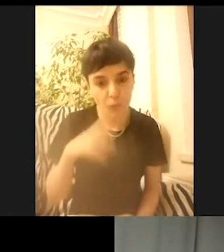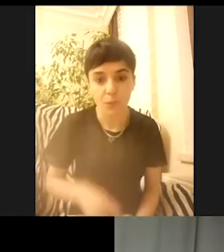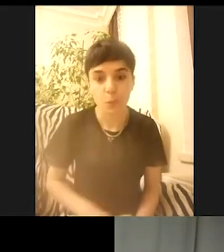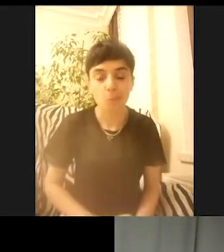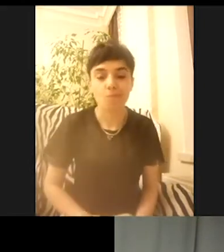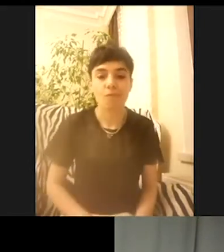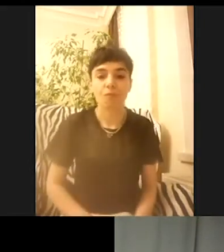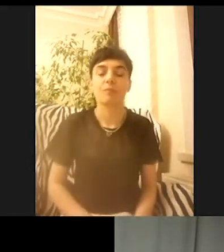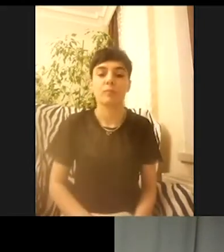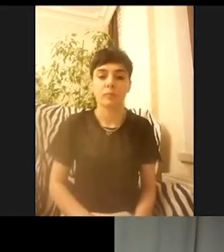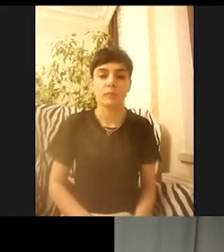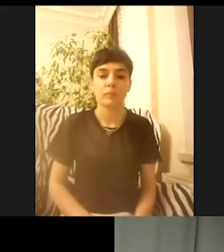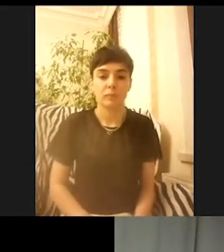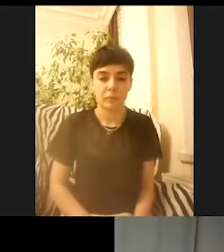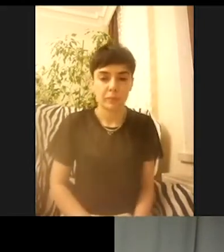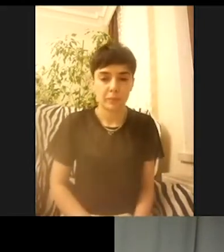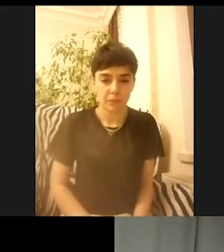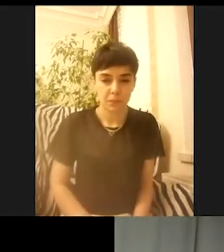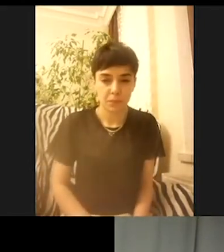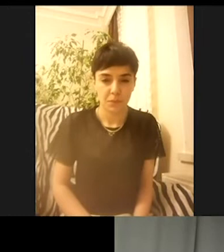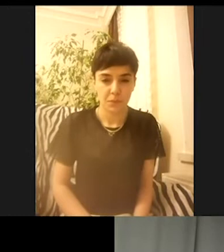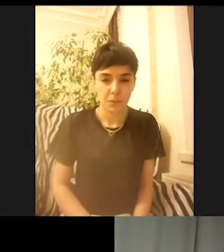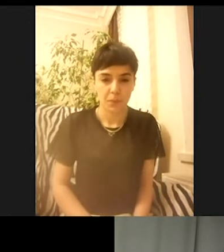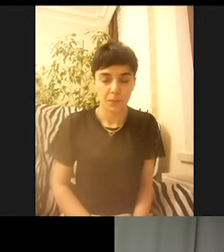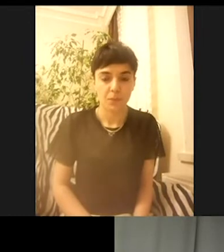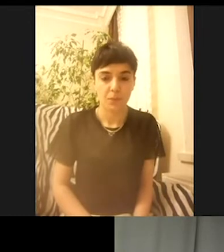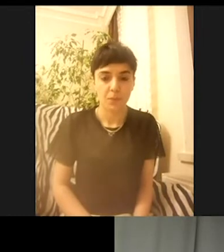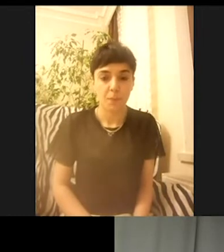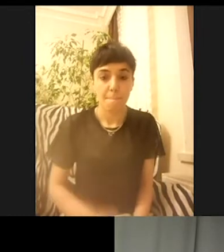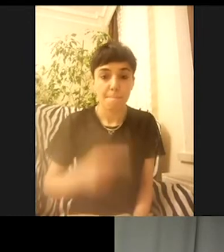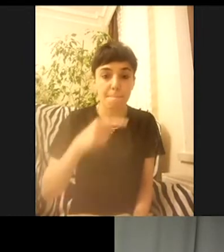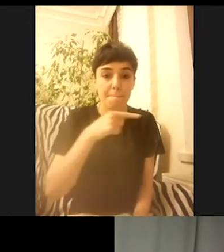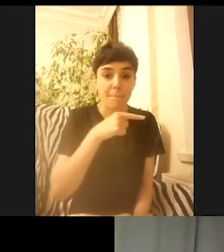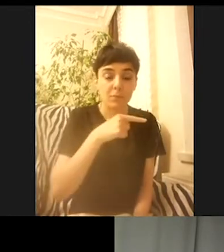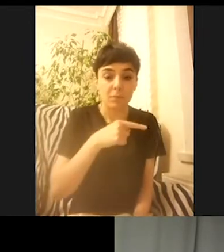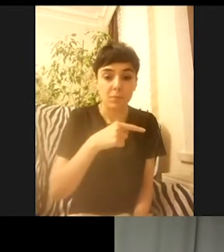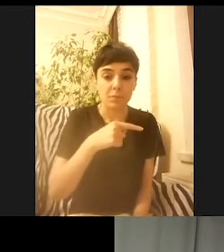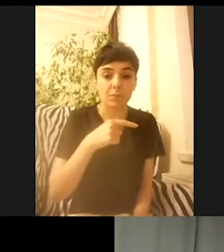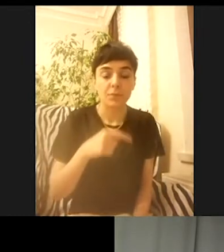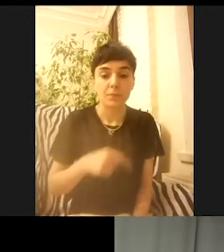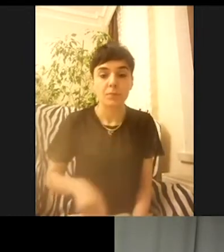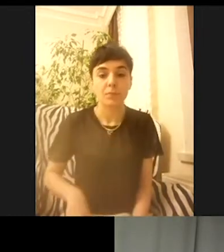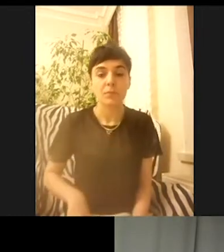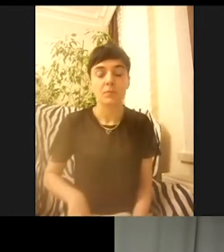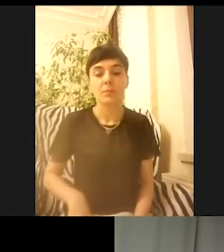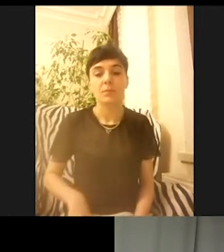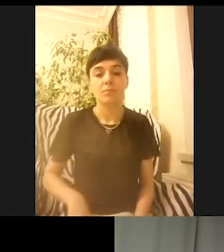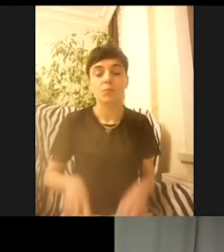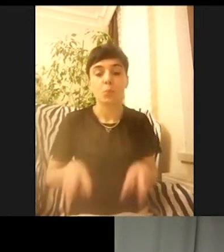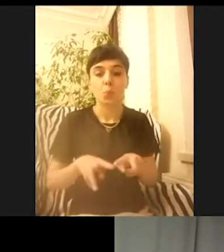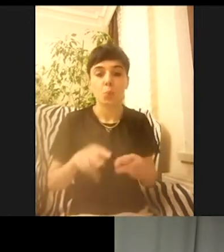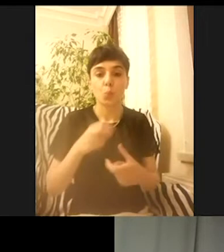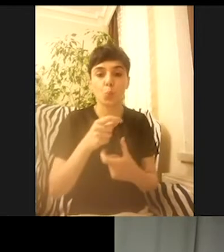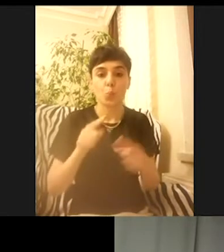Western Alliance or something like that, outside the Europe from the very beginning. So transnational solidarity in this concept